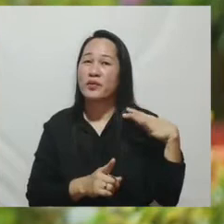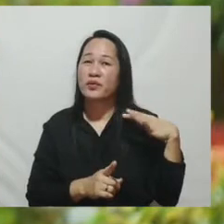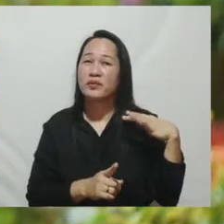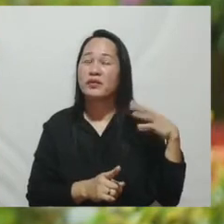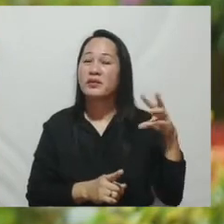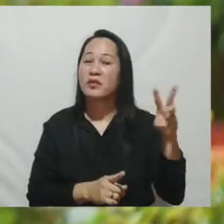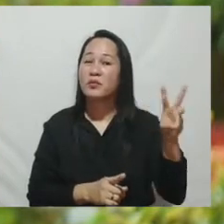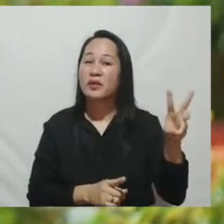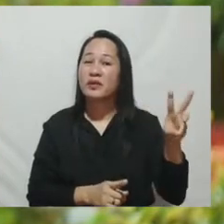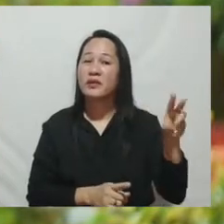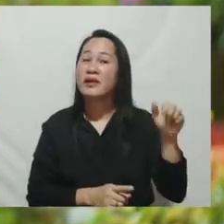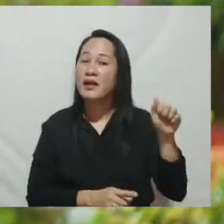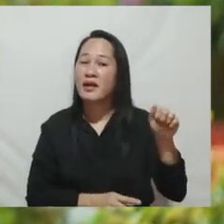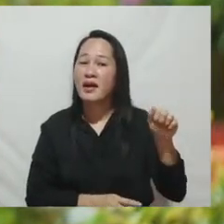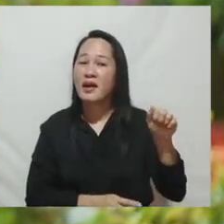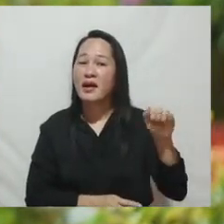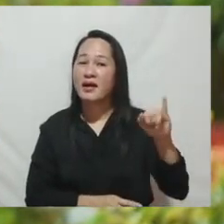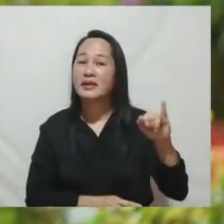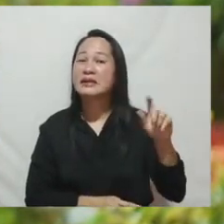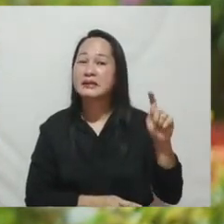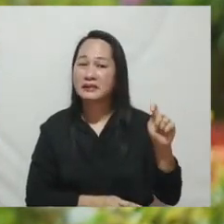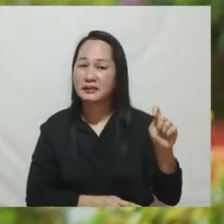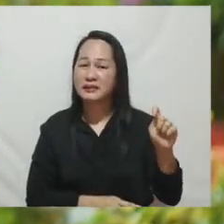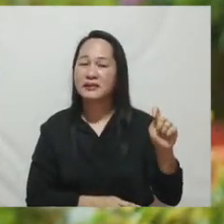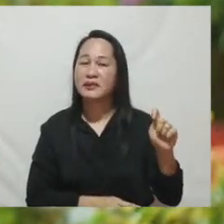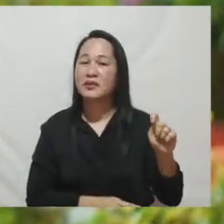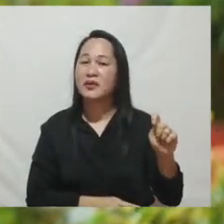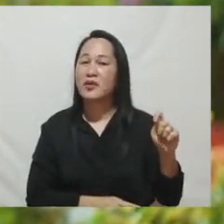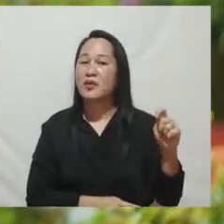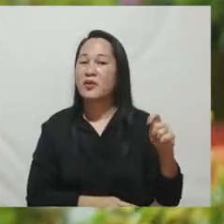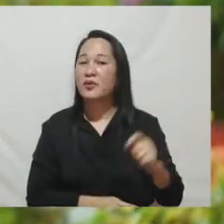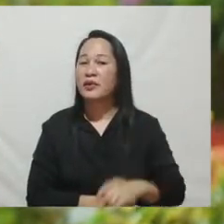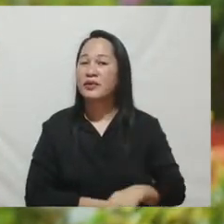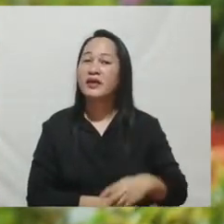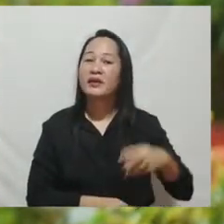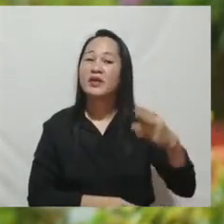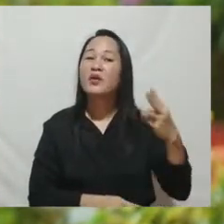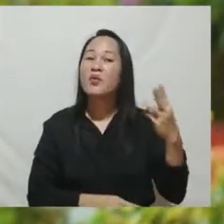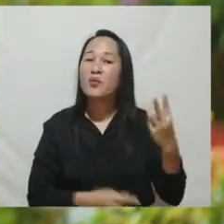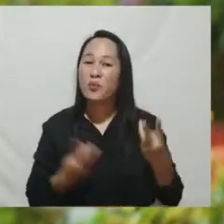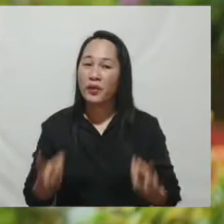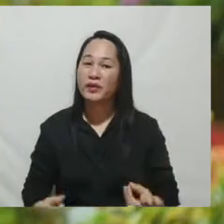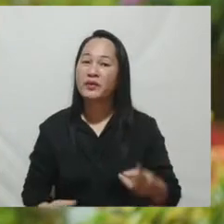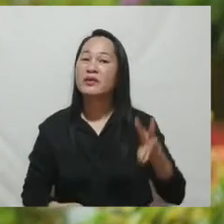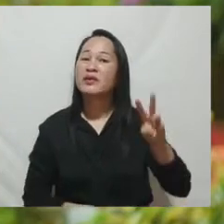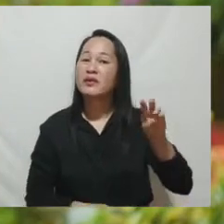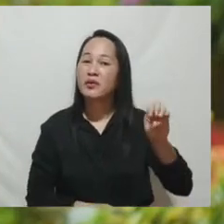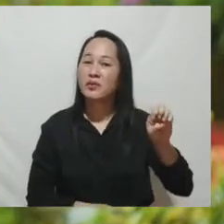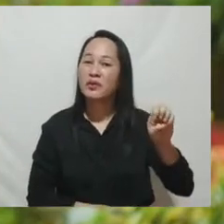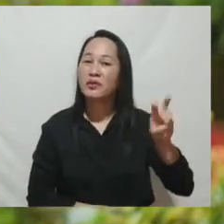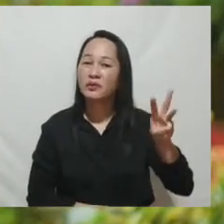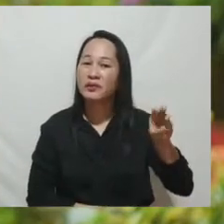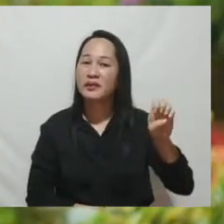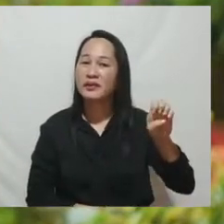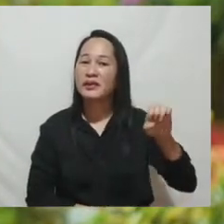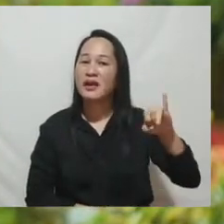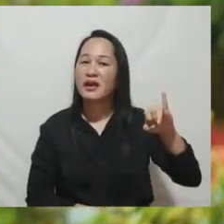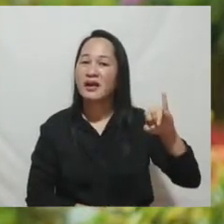A, I, T, and wait, W, E, I,